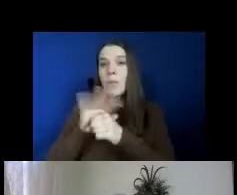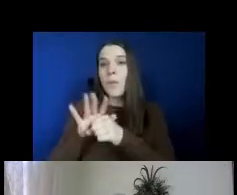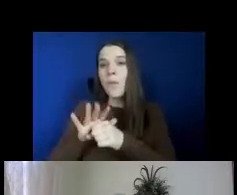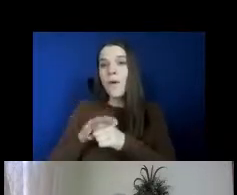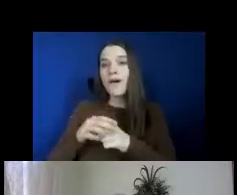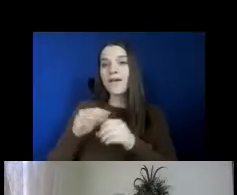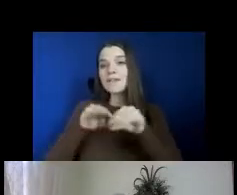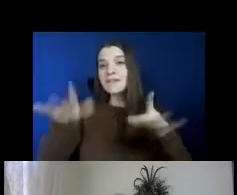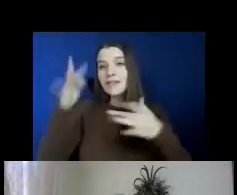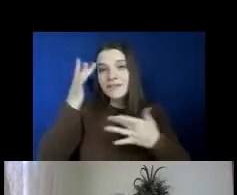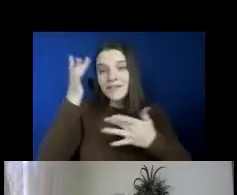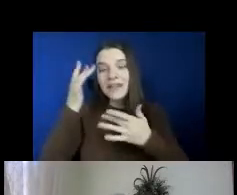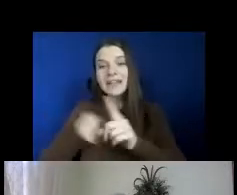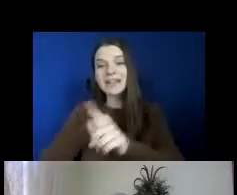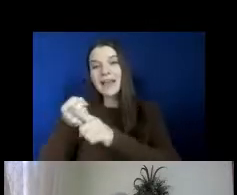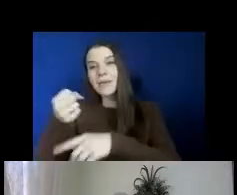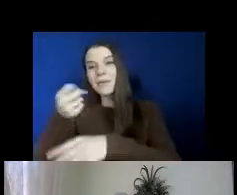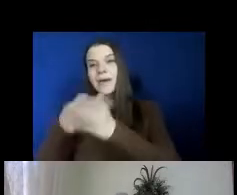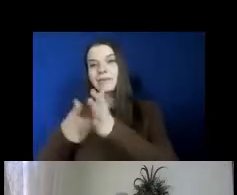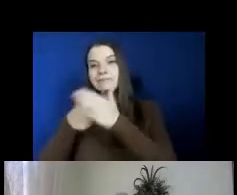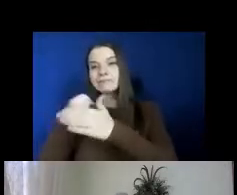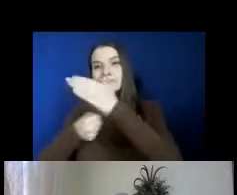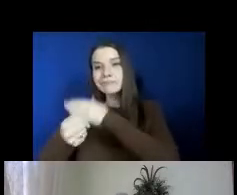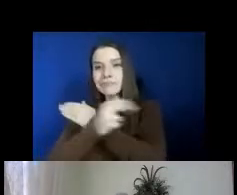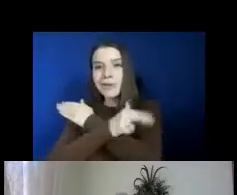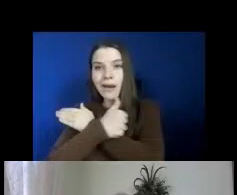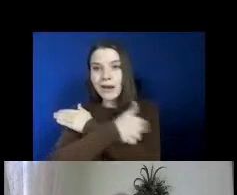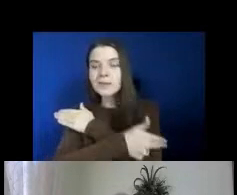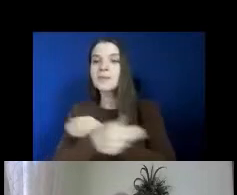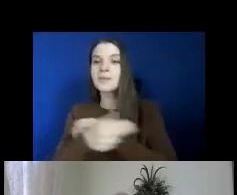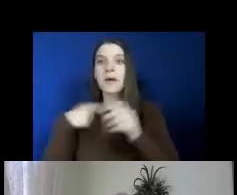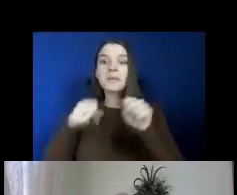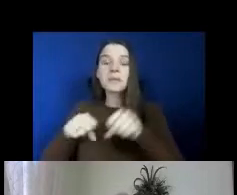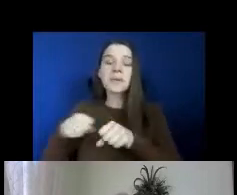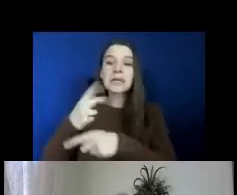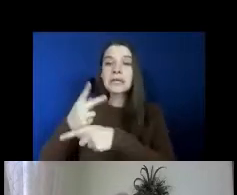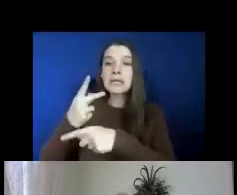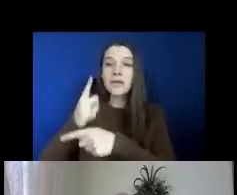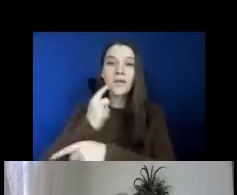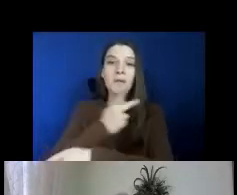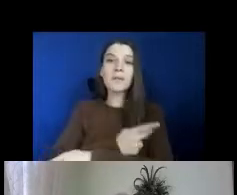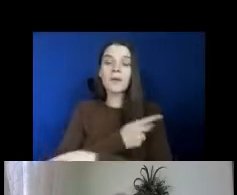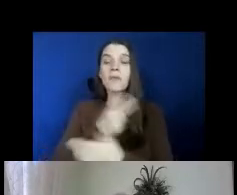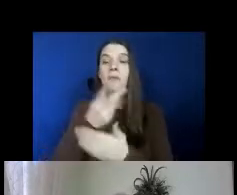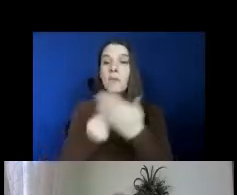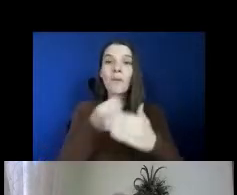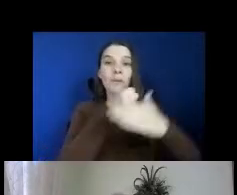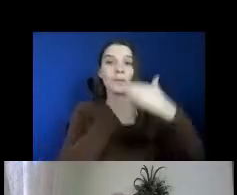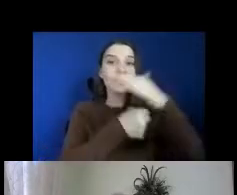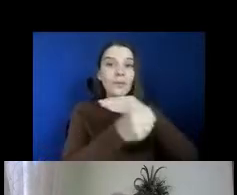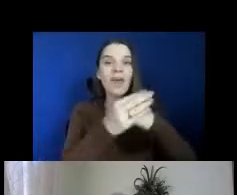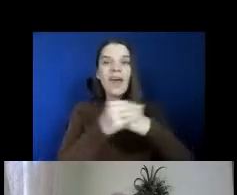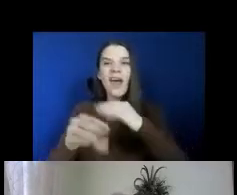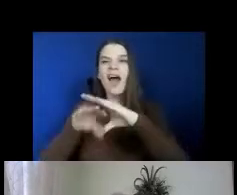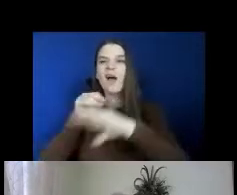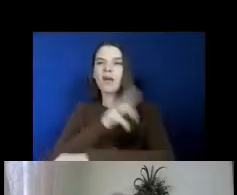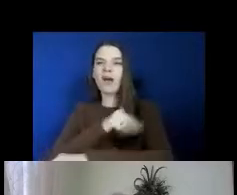that impact hospitalizations, and our ability to care for patients in both the inpatient and outpatient